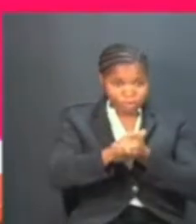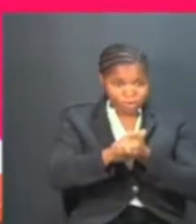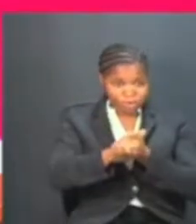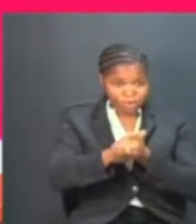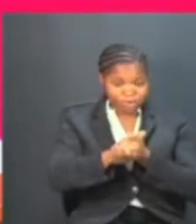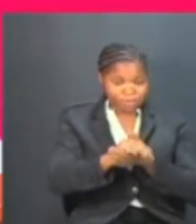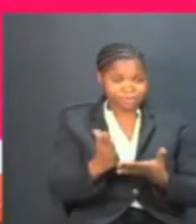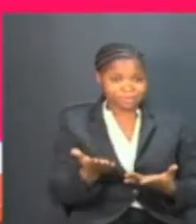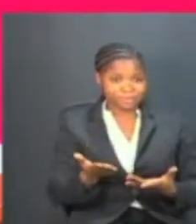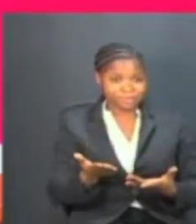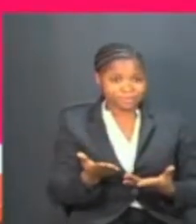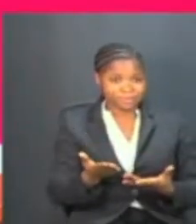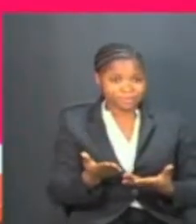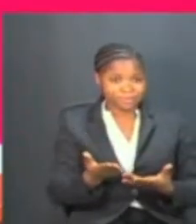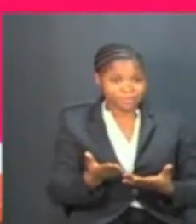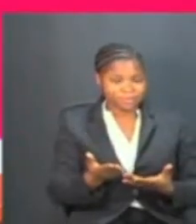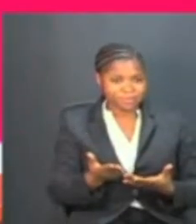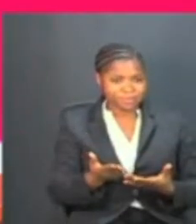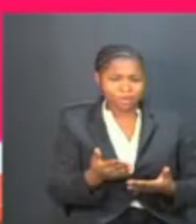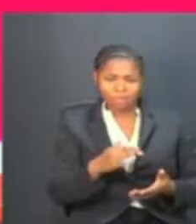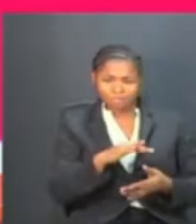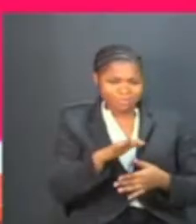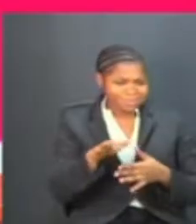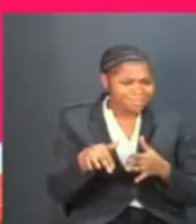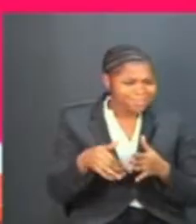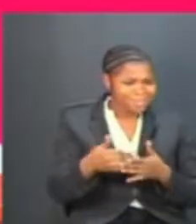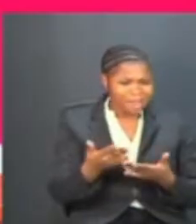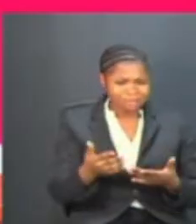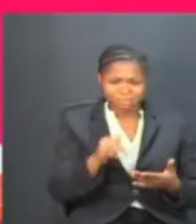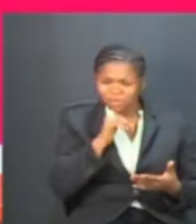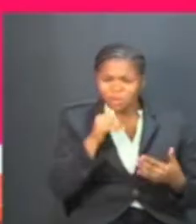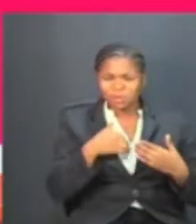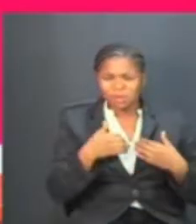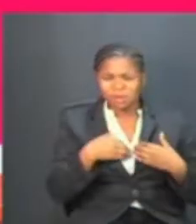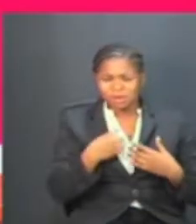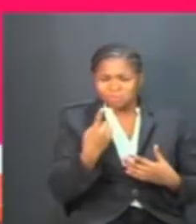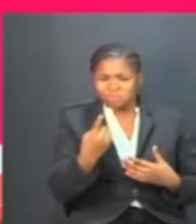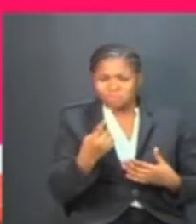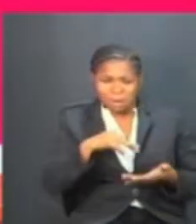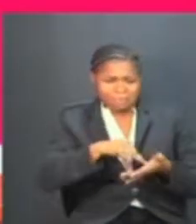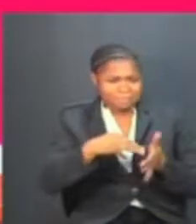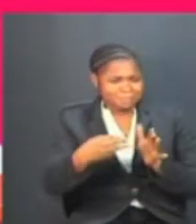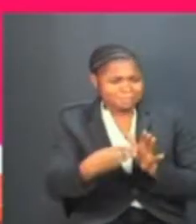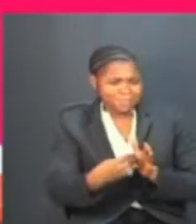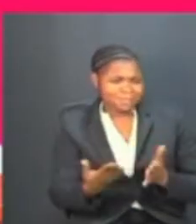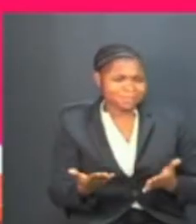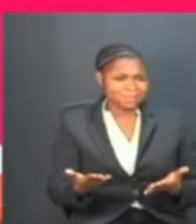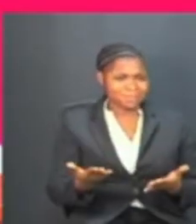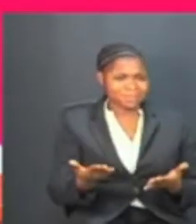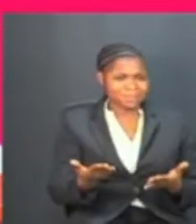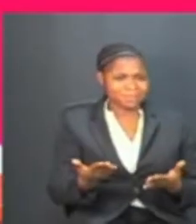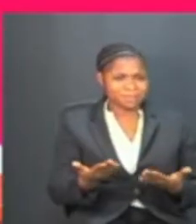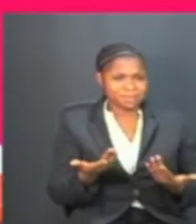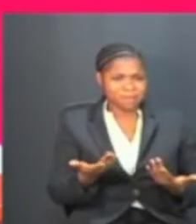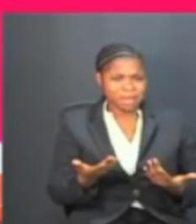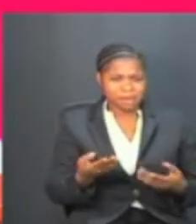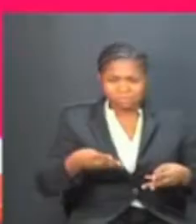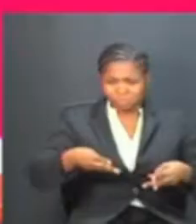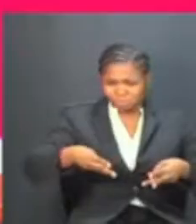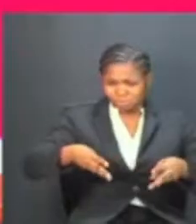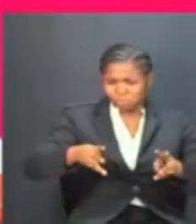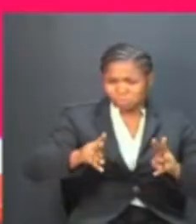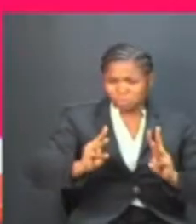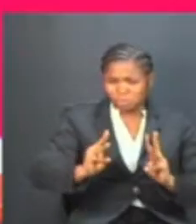available. So these things do not have a single meaning or a way of